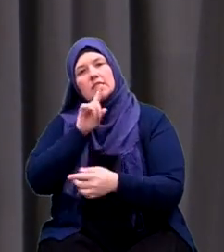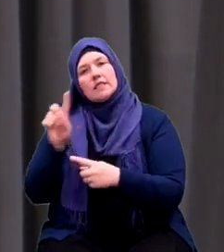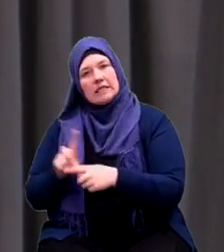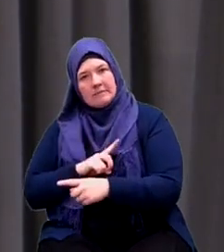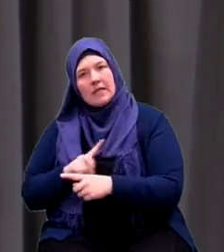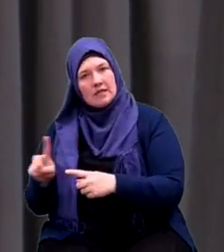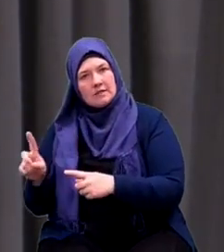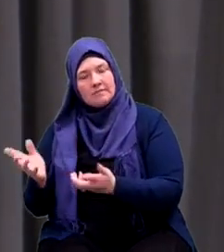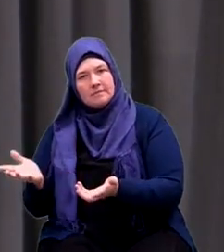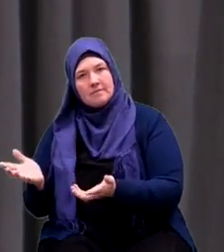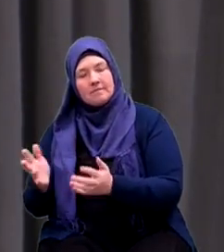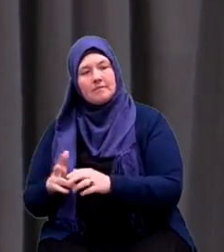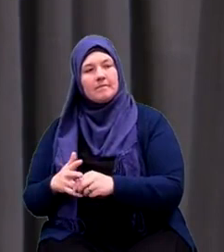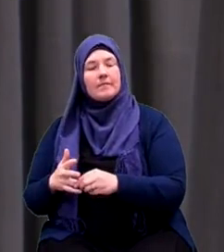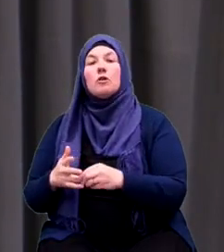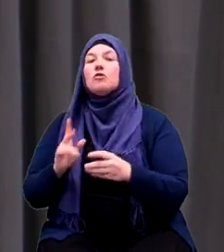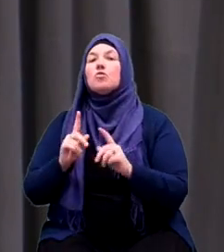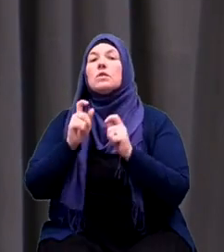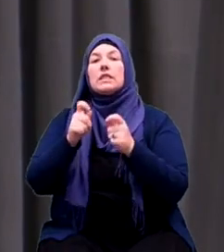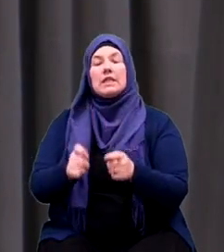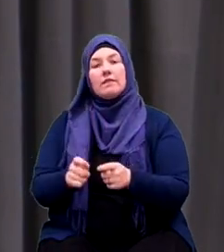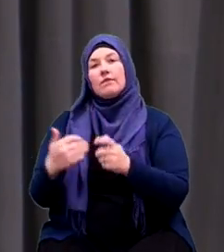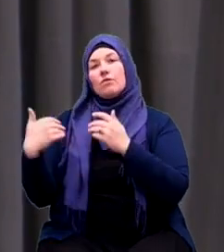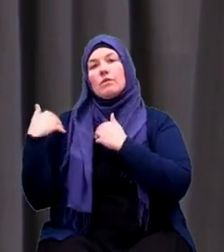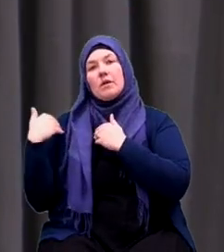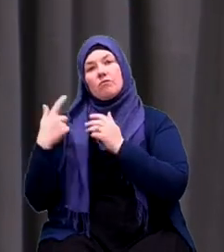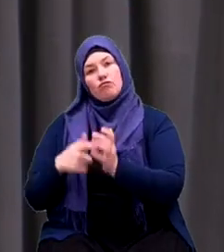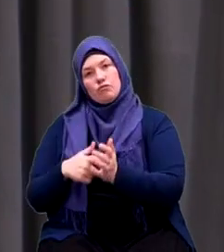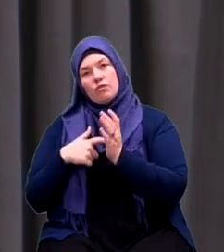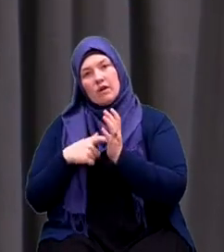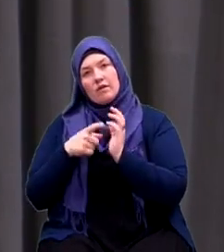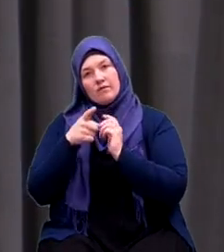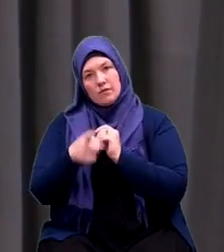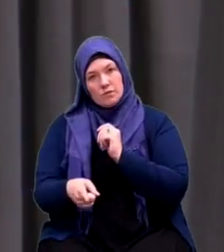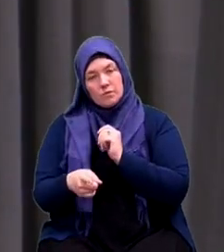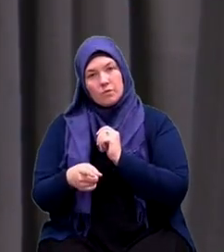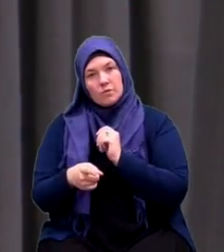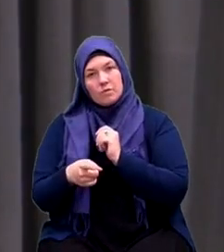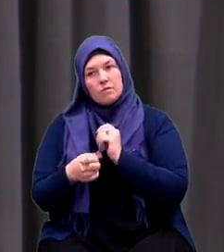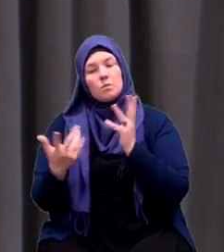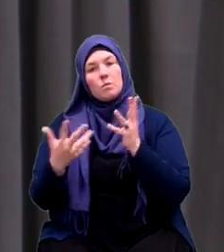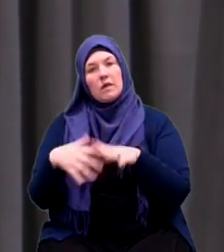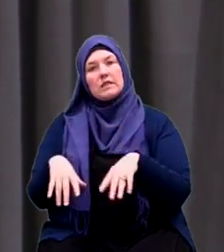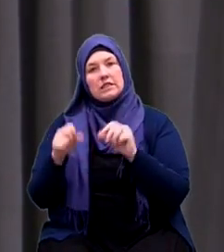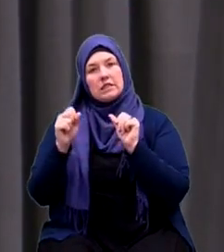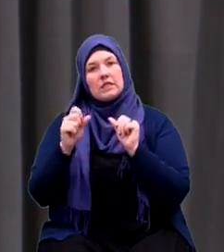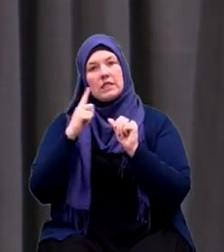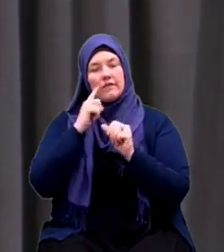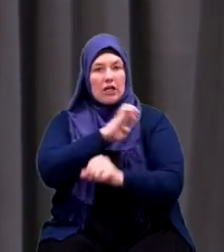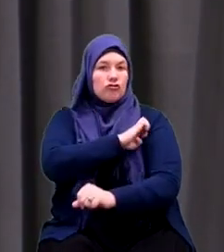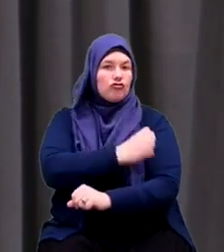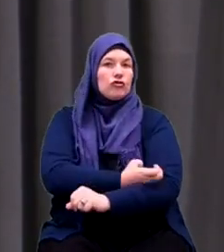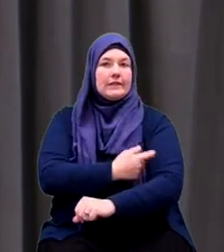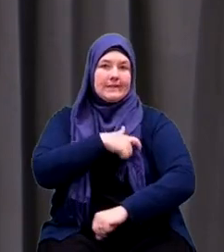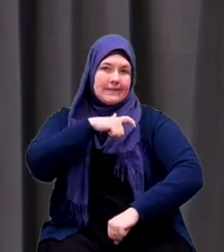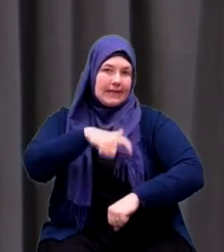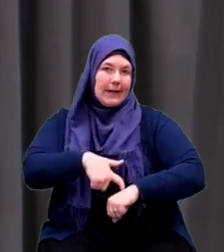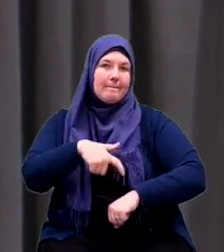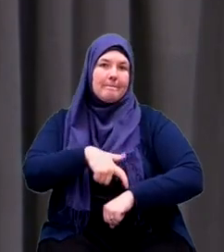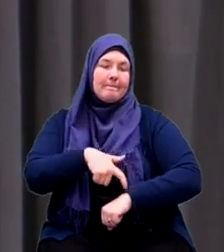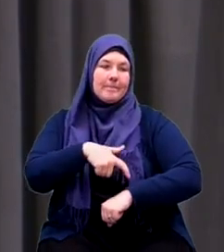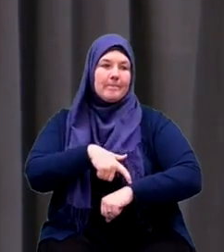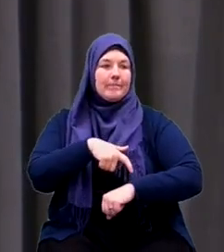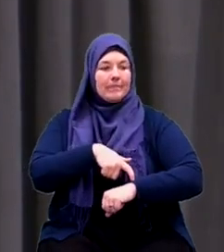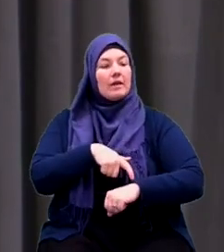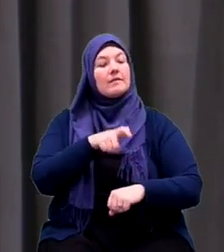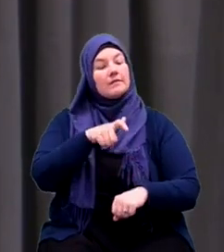discipline. To give the task required of you what it takes of energy and time